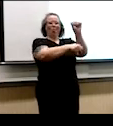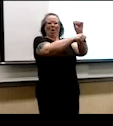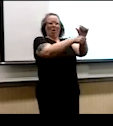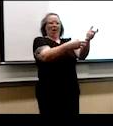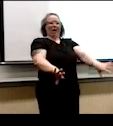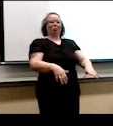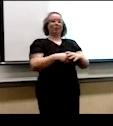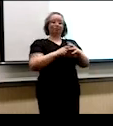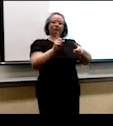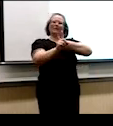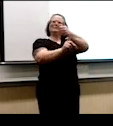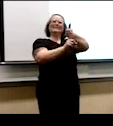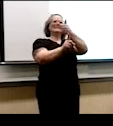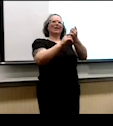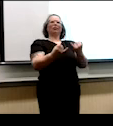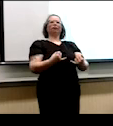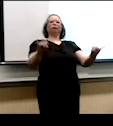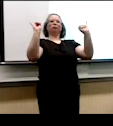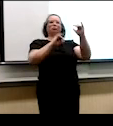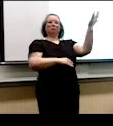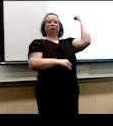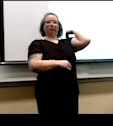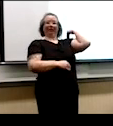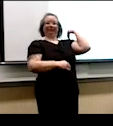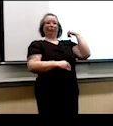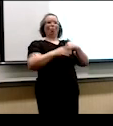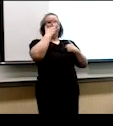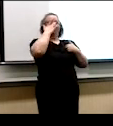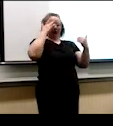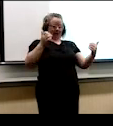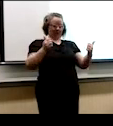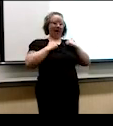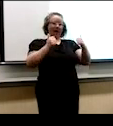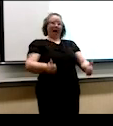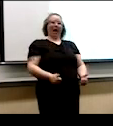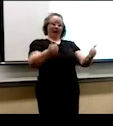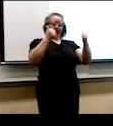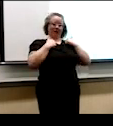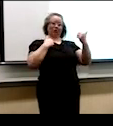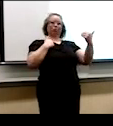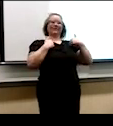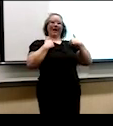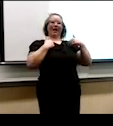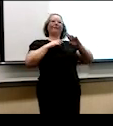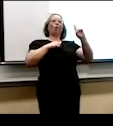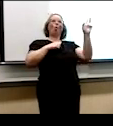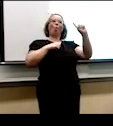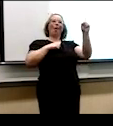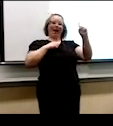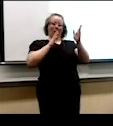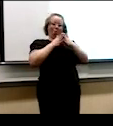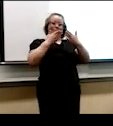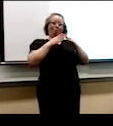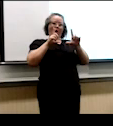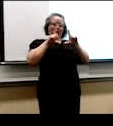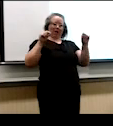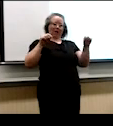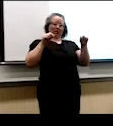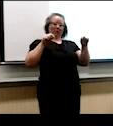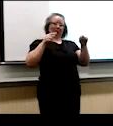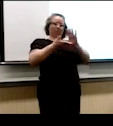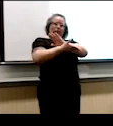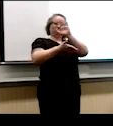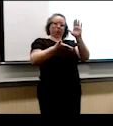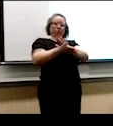London. He compensated. He had his address, he'd take out his wallet, he'd show it to the taxi driver. That's where I'm going. Well, he didn't